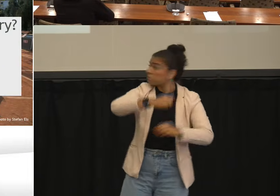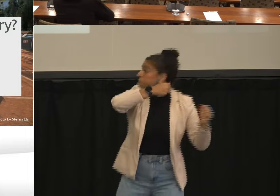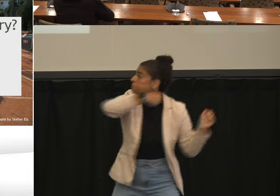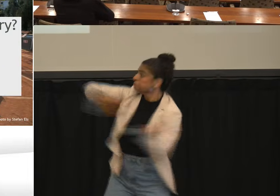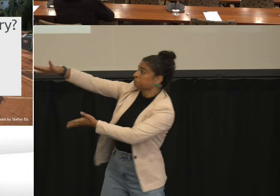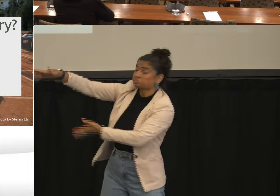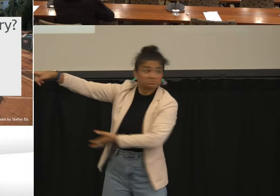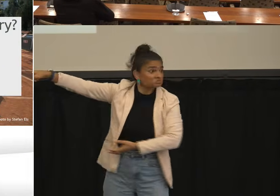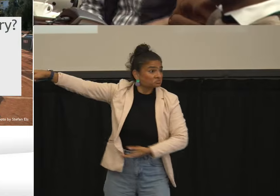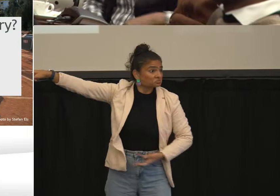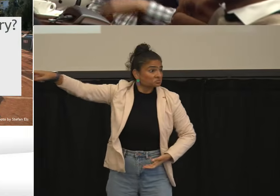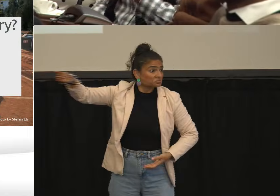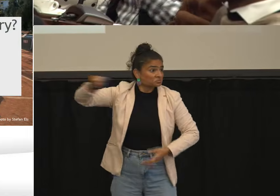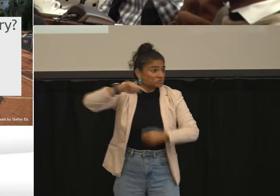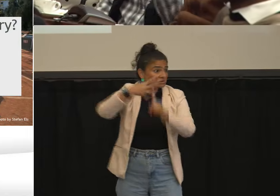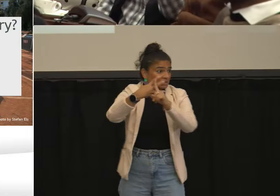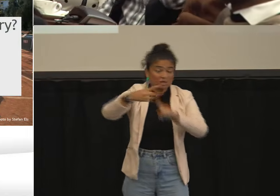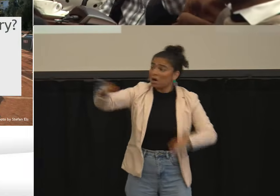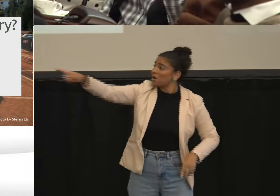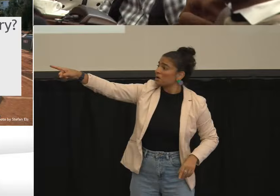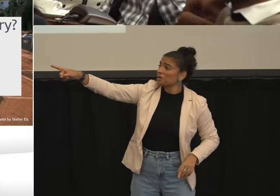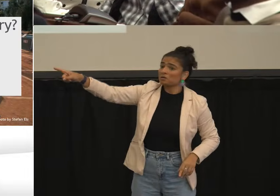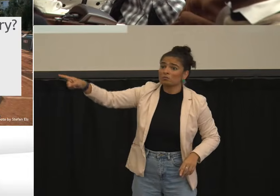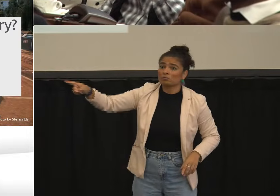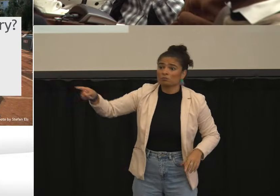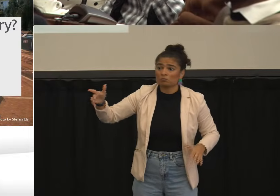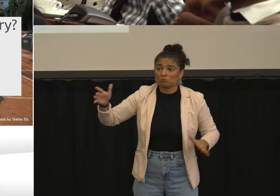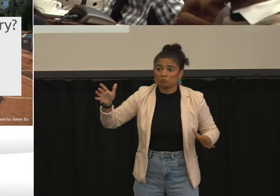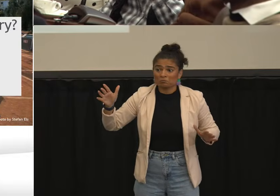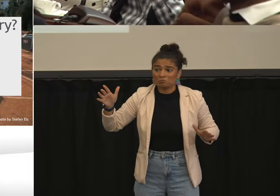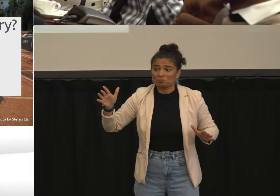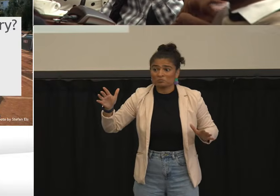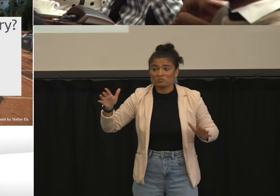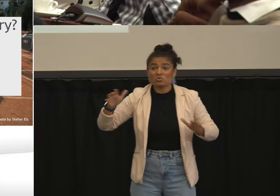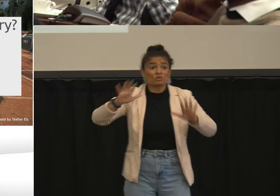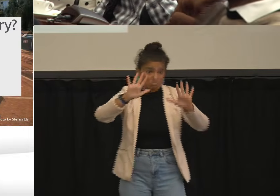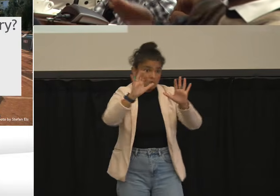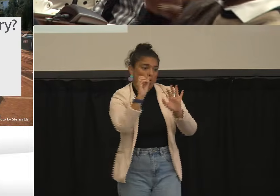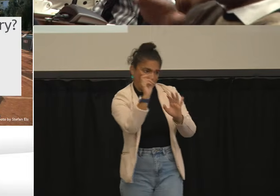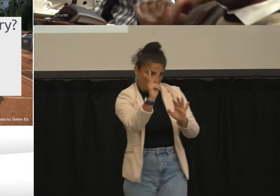or this will all be put on the SADiLaR platform?